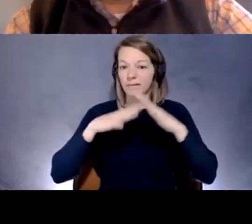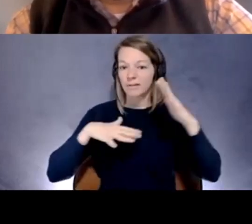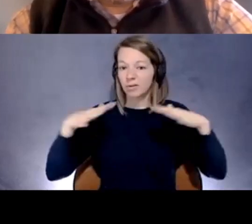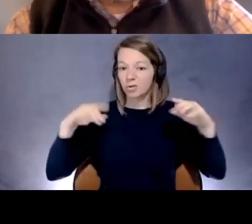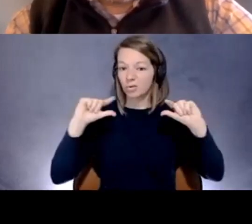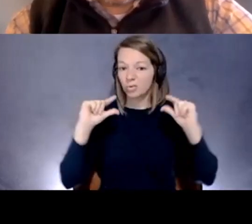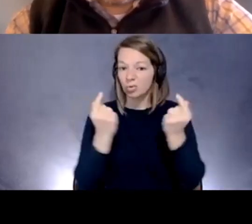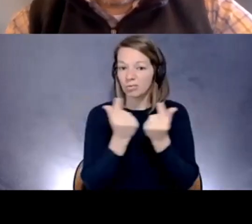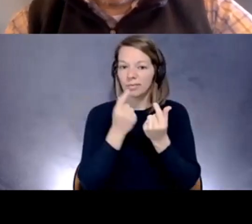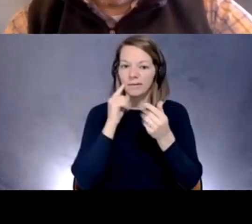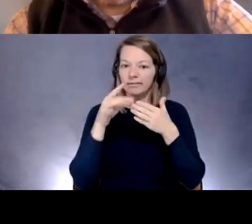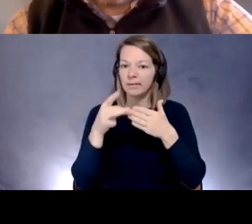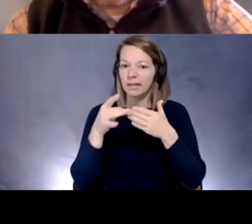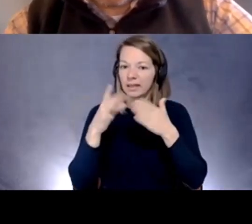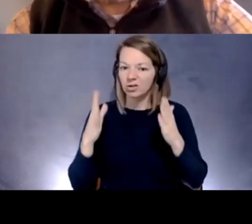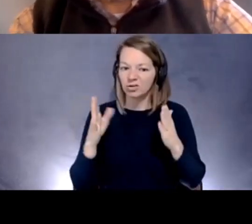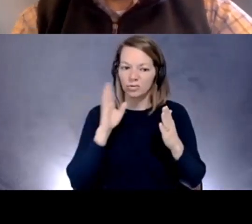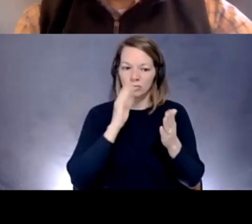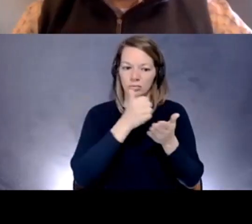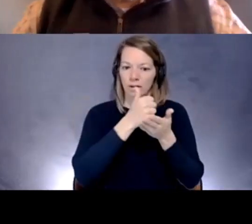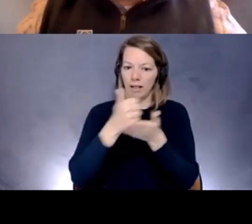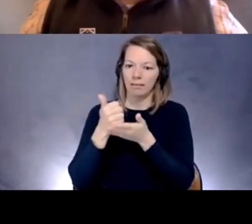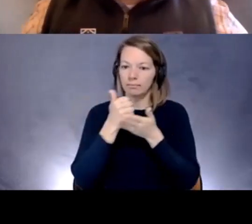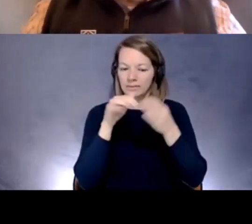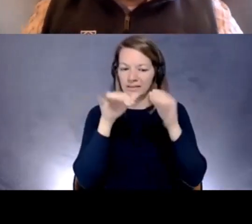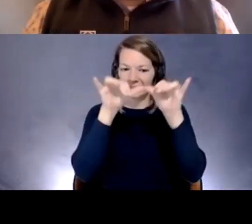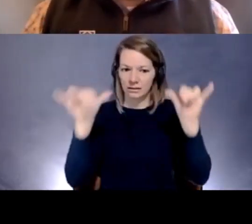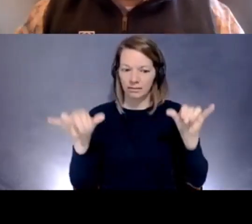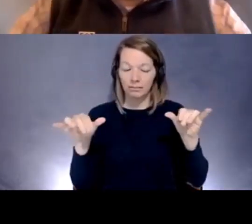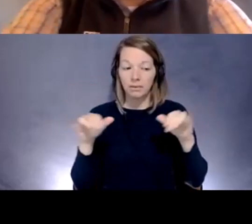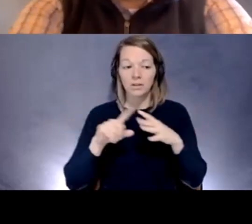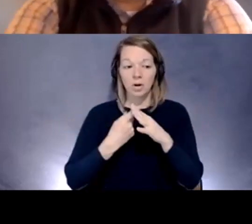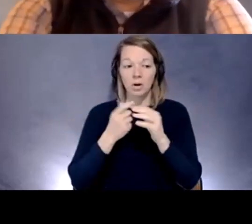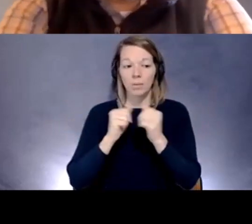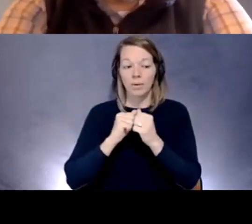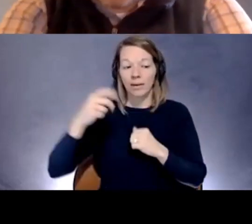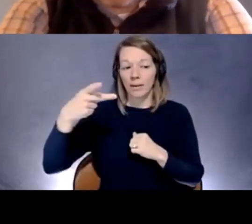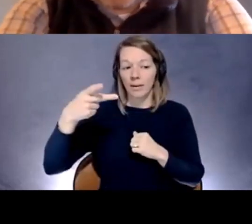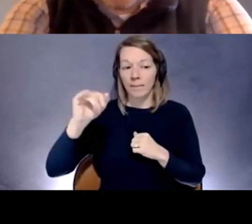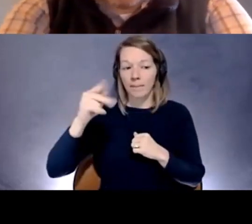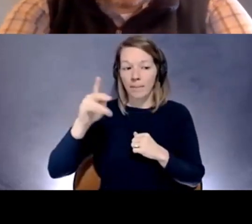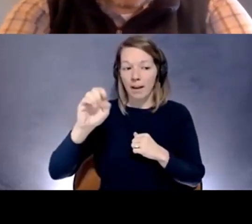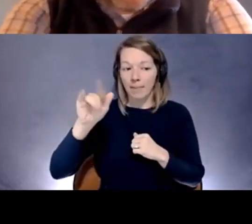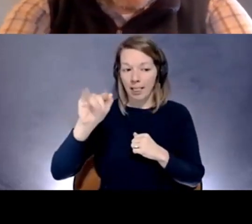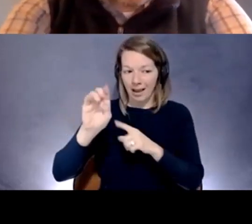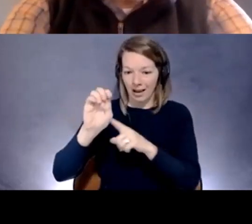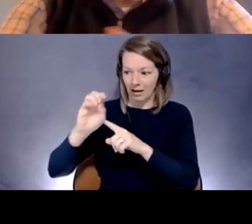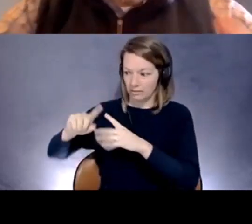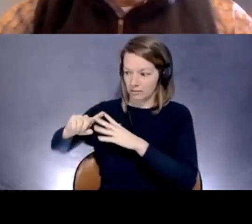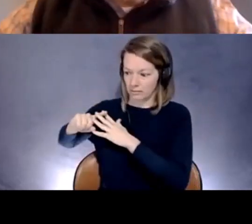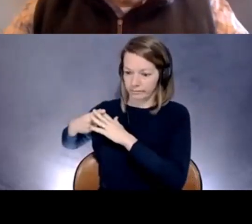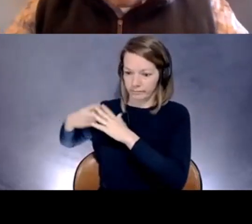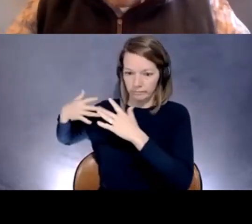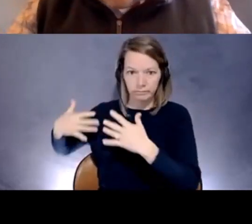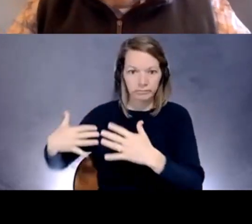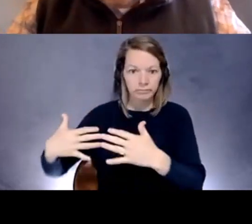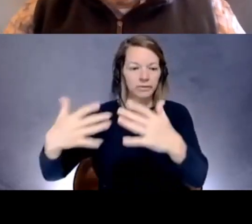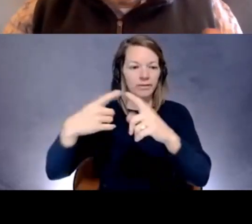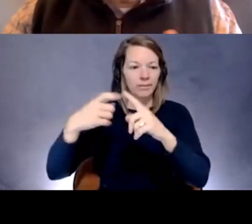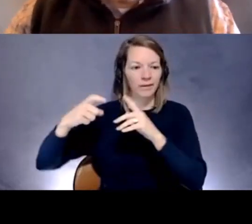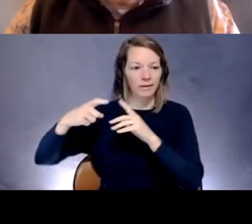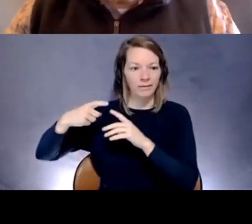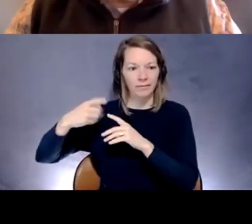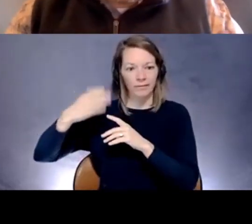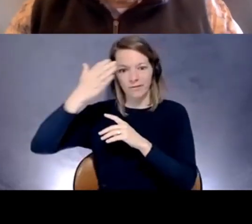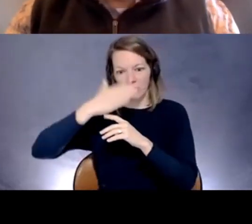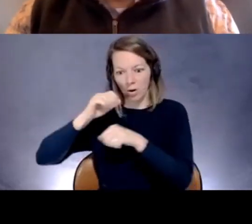of leaders that can lead healthcare delivery systems, starting with pipeline efforts to bring people up from the frontline